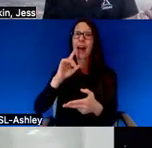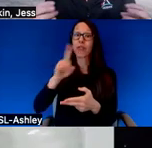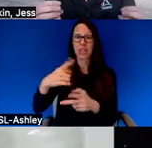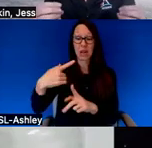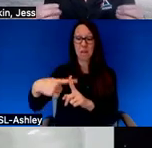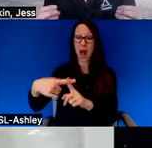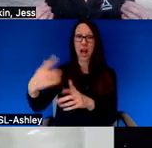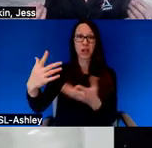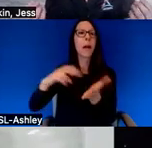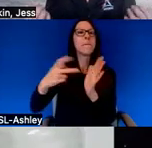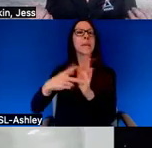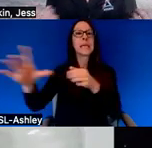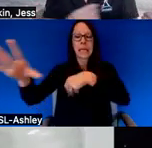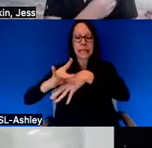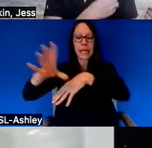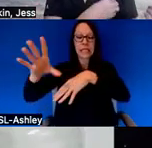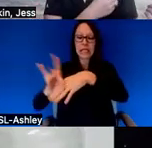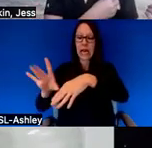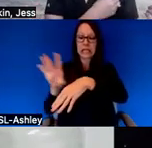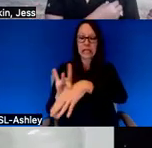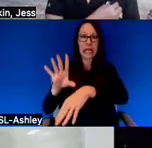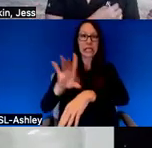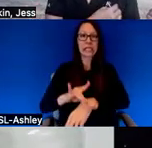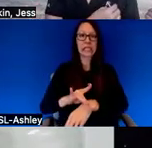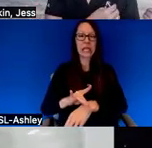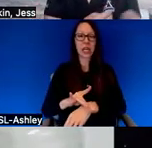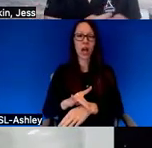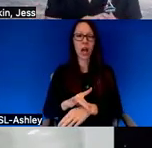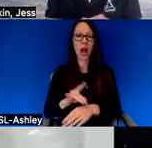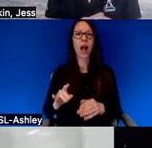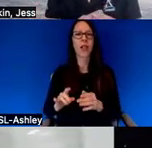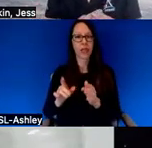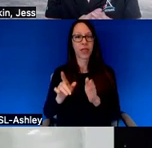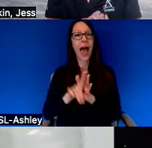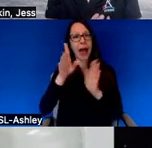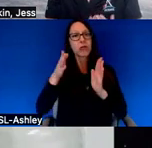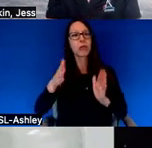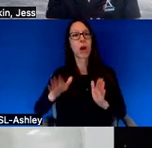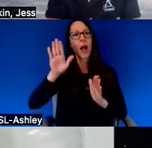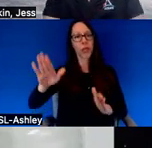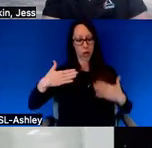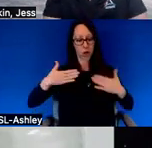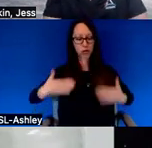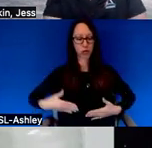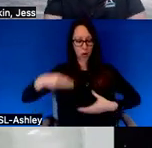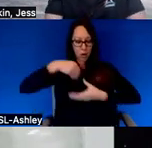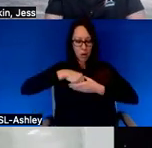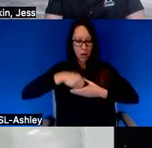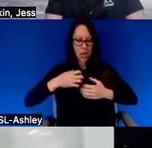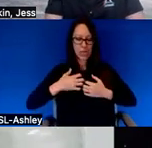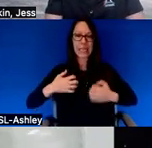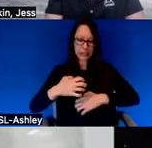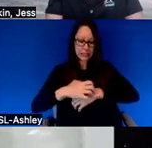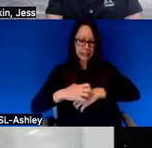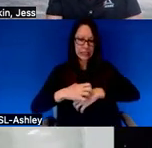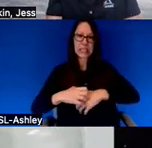will get into the astronauts' suits and make little micro tears. It can even cut up the roots of plants. So we have to figure